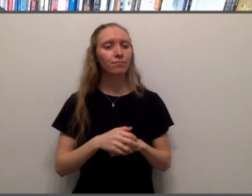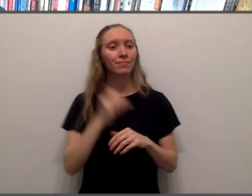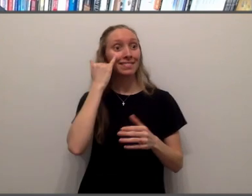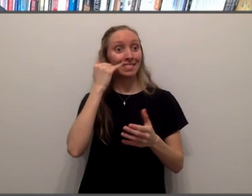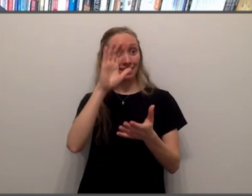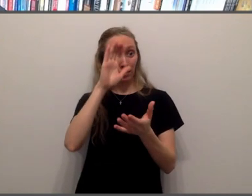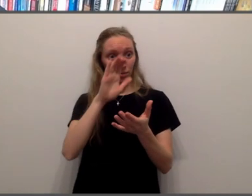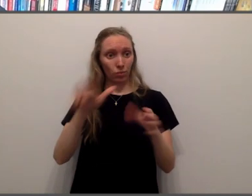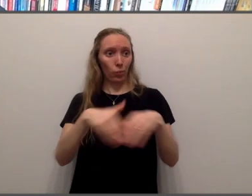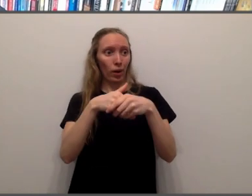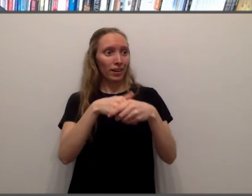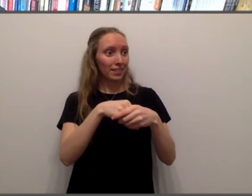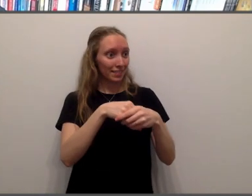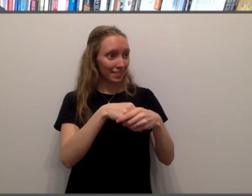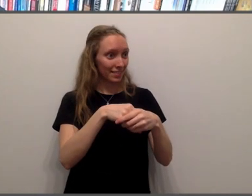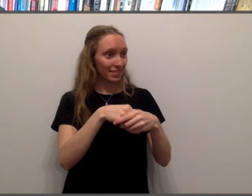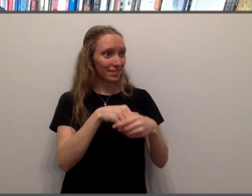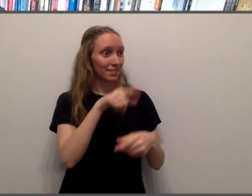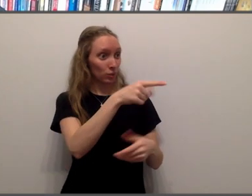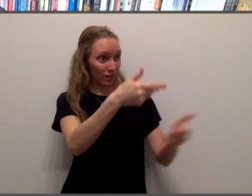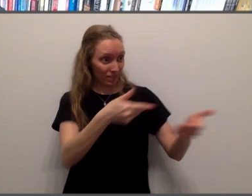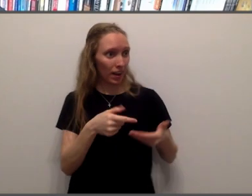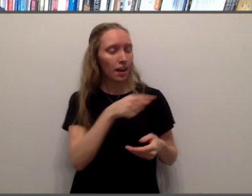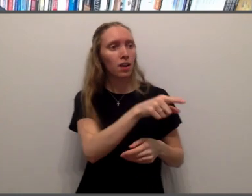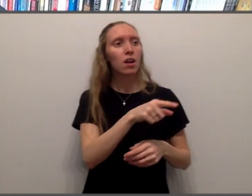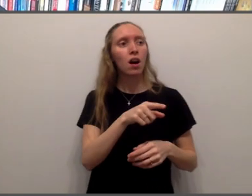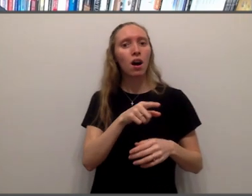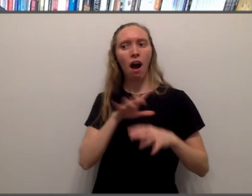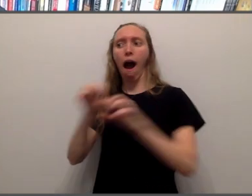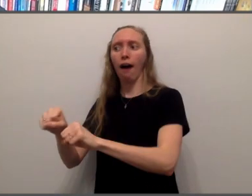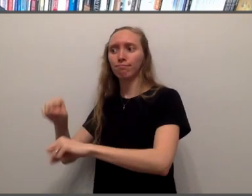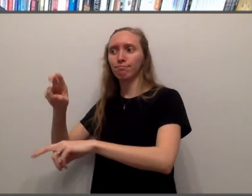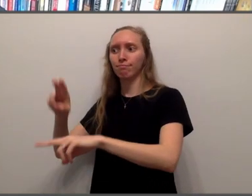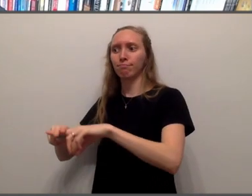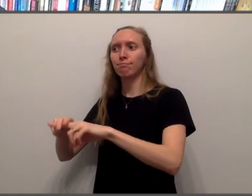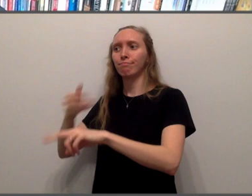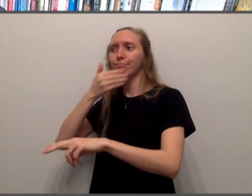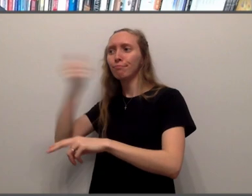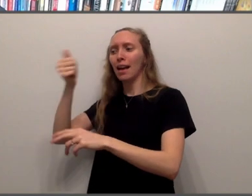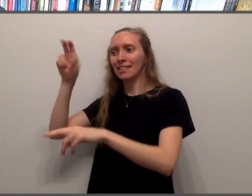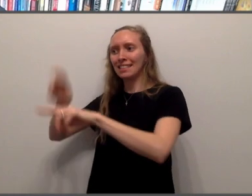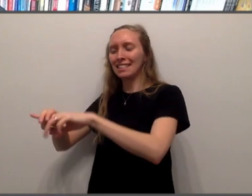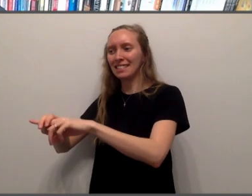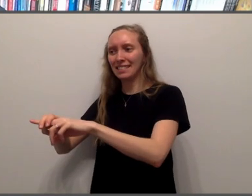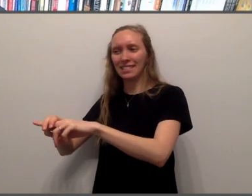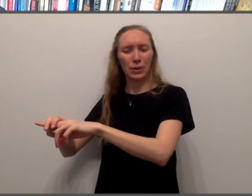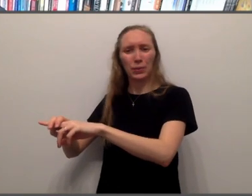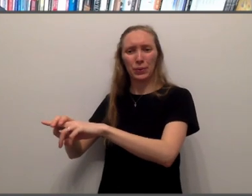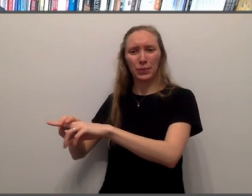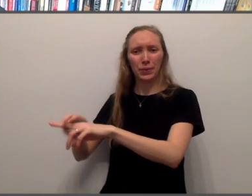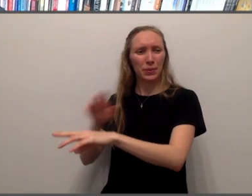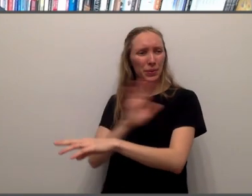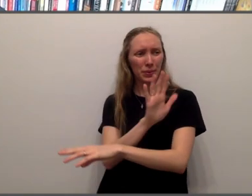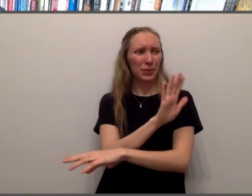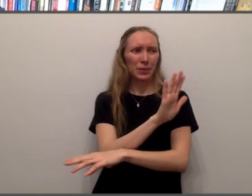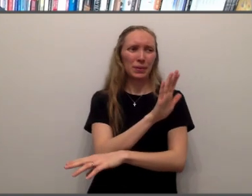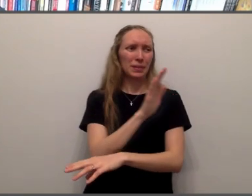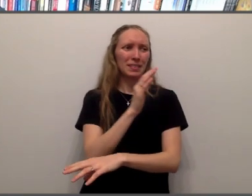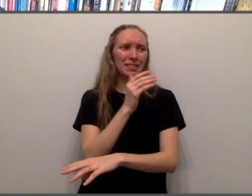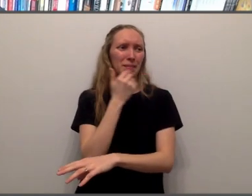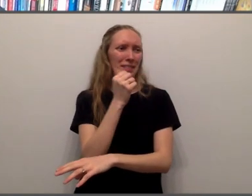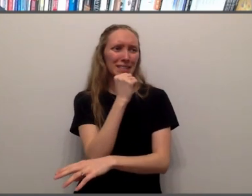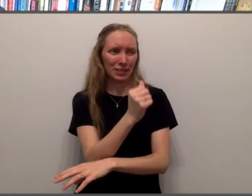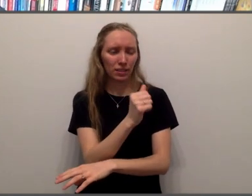honor. What if someone who is more distinguished than you, who has also been invited? The host will come and say, 'Give